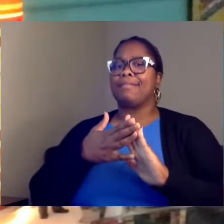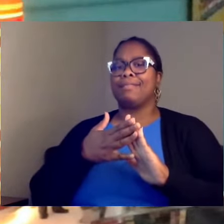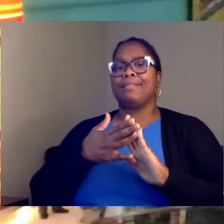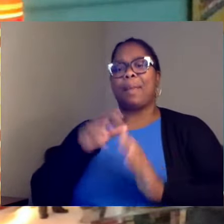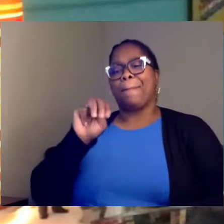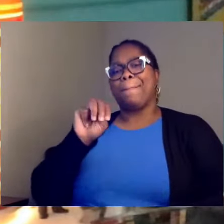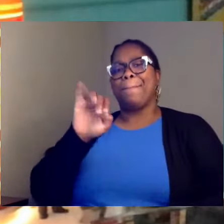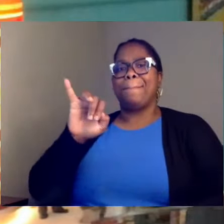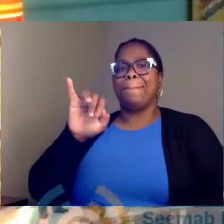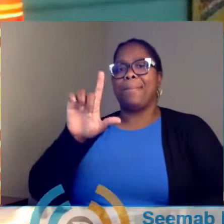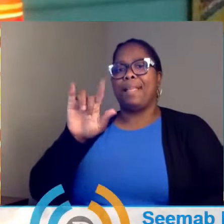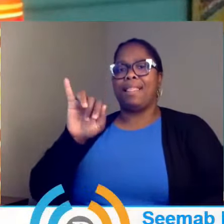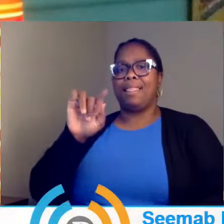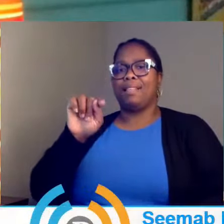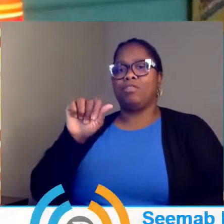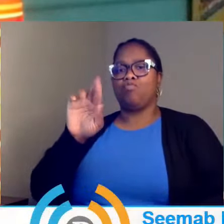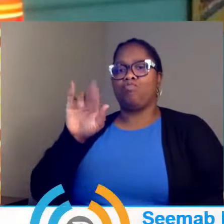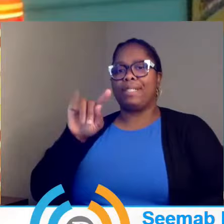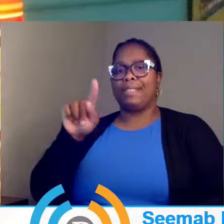free